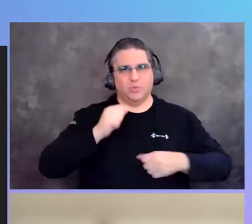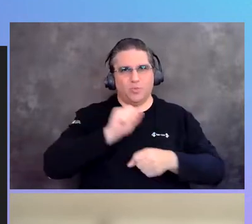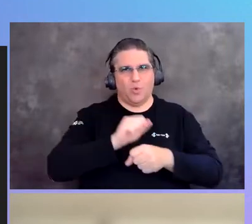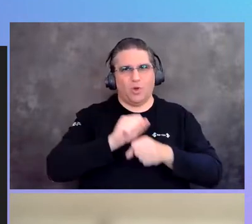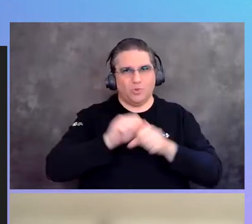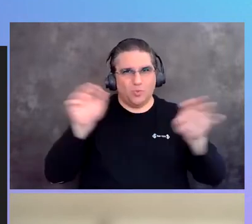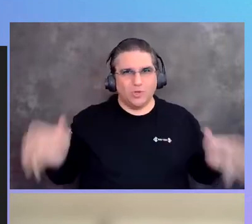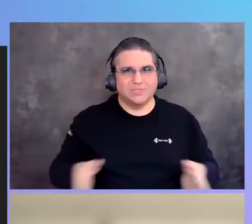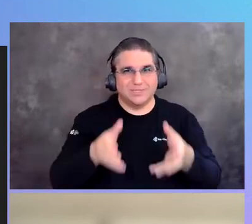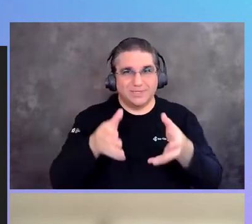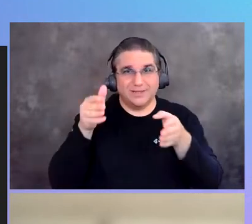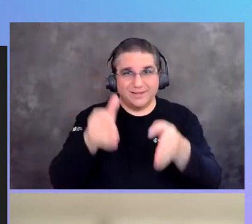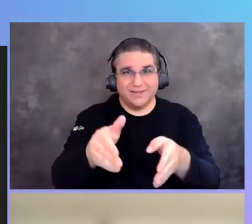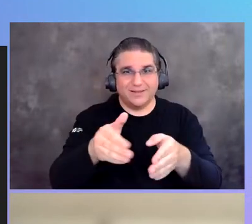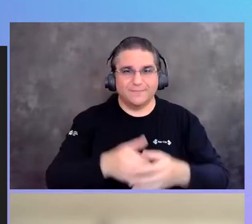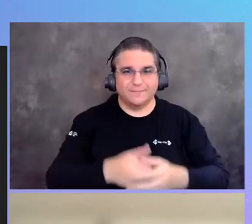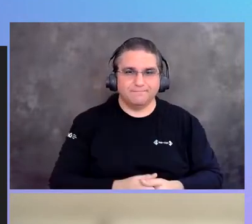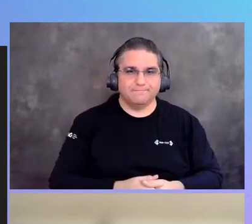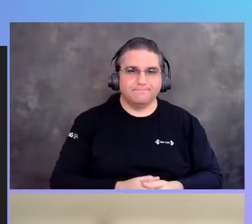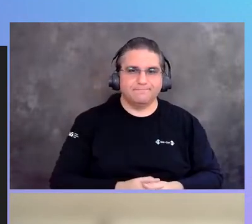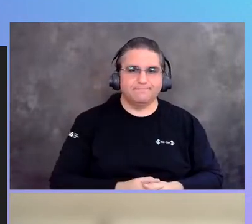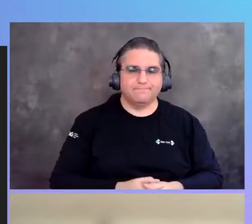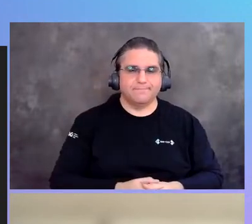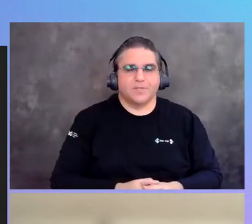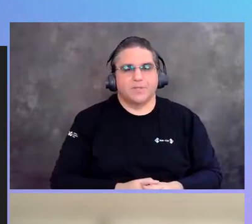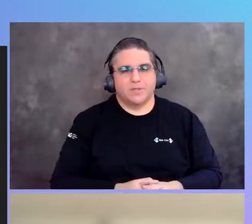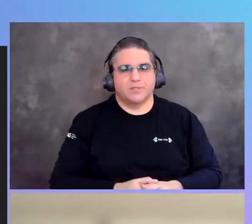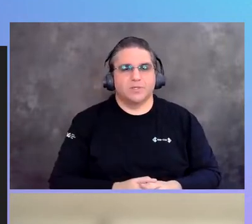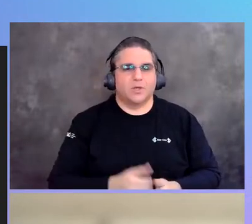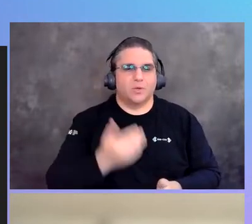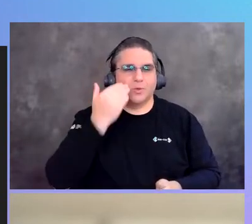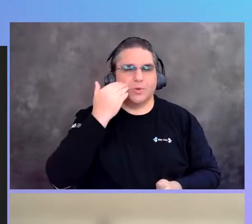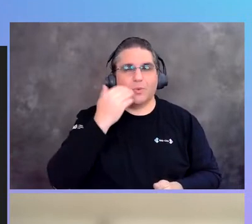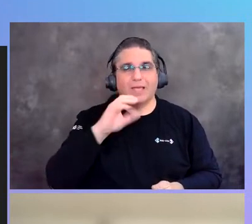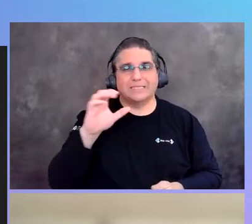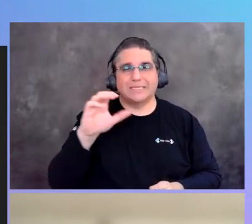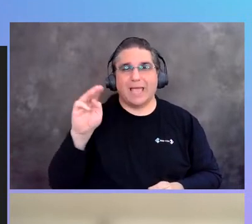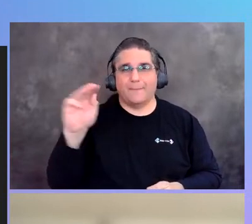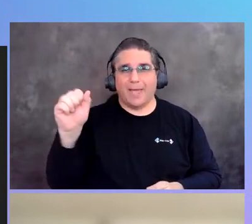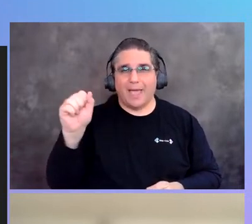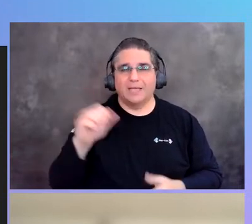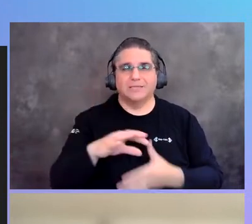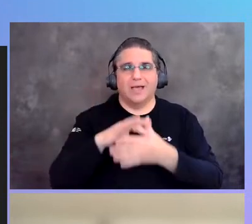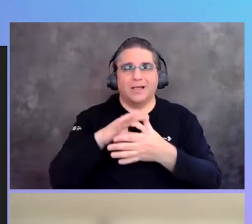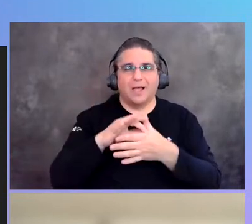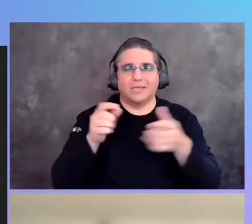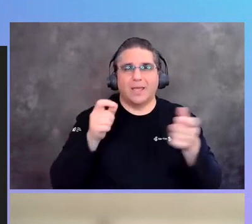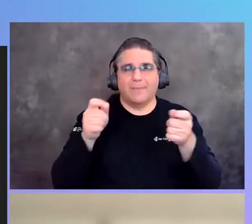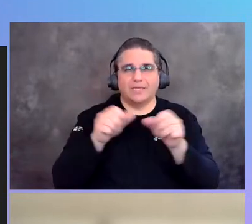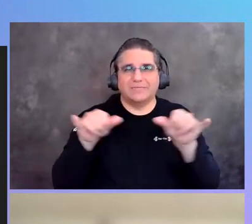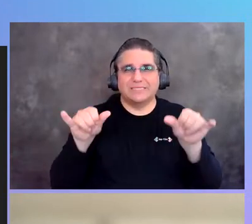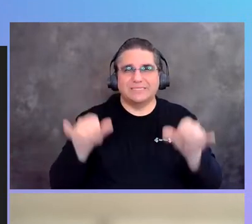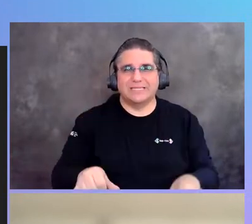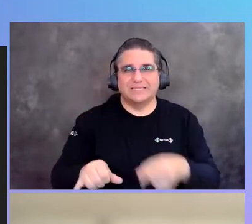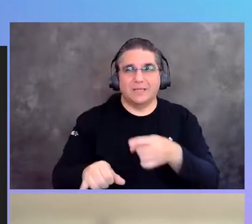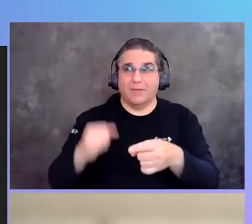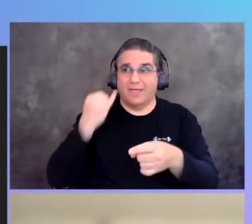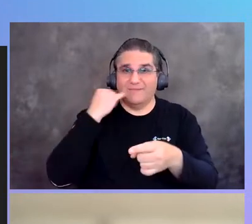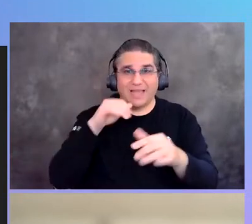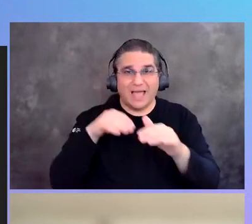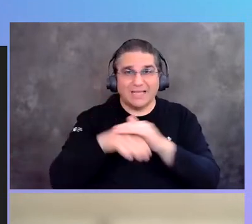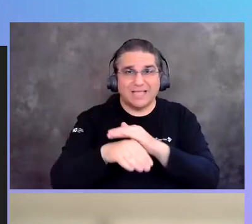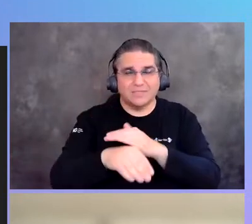and someone updates content on the CMS or the content management system that isn't accessible, right? So there's